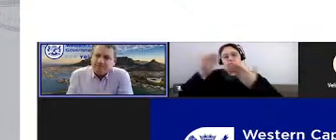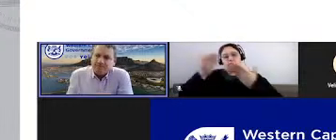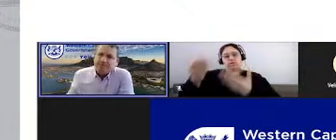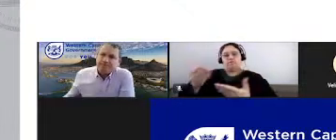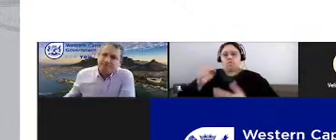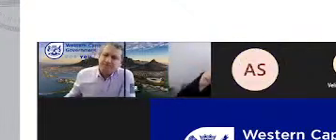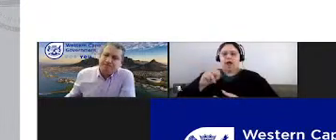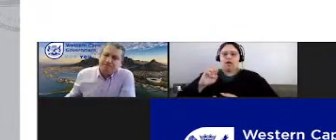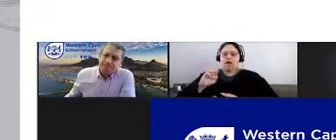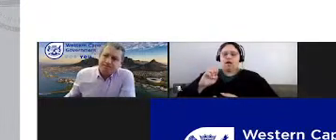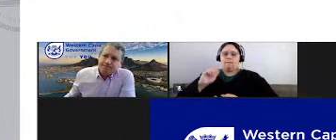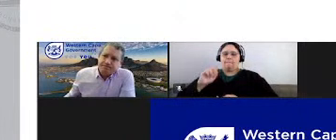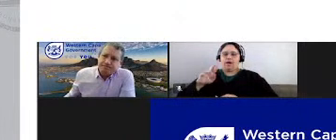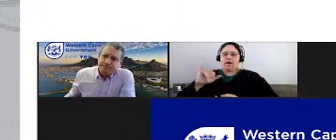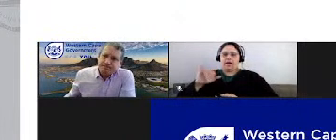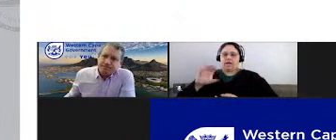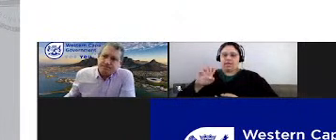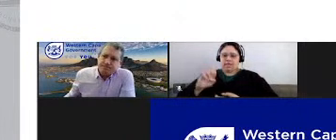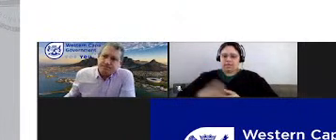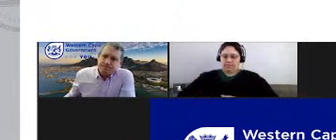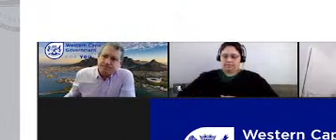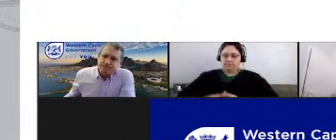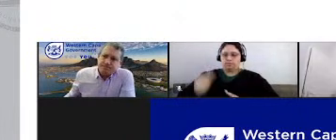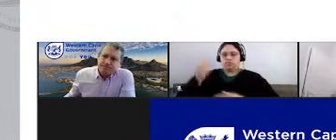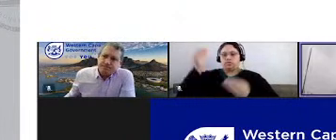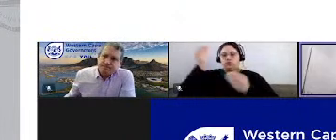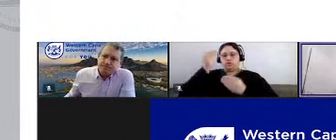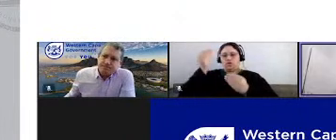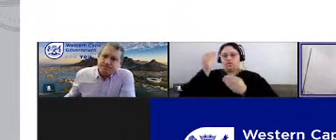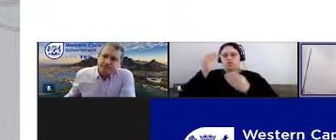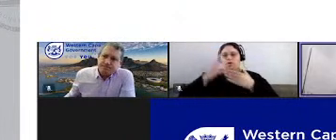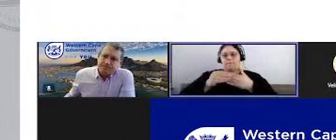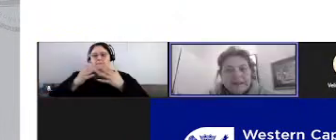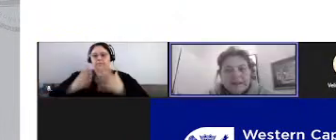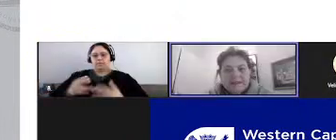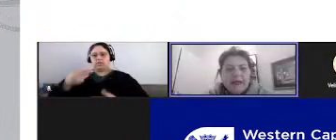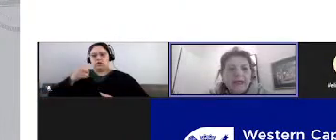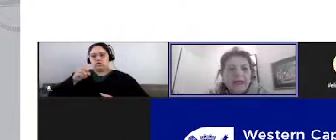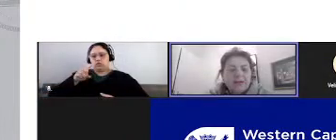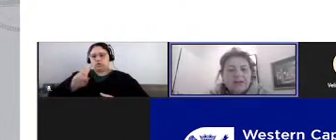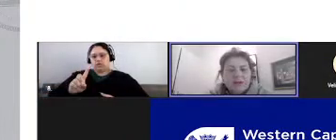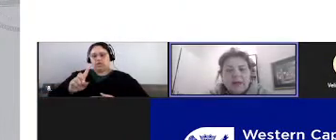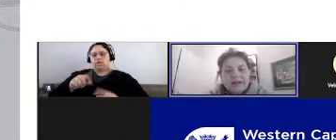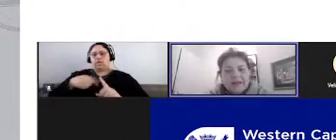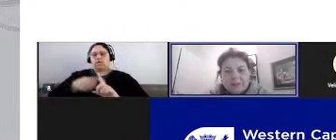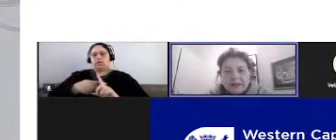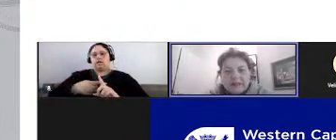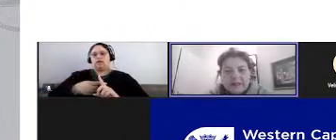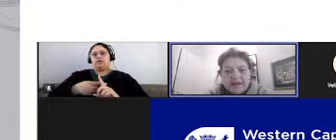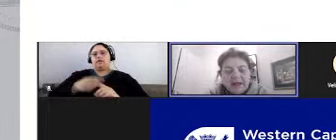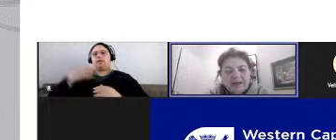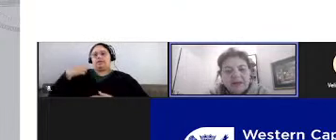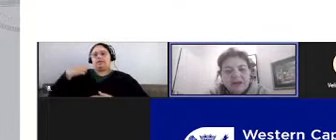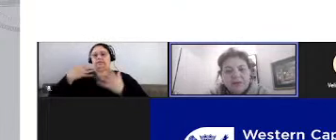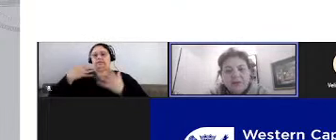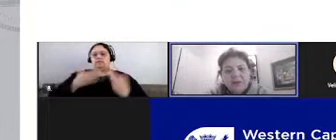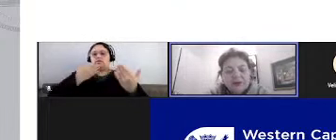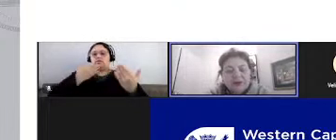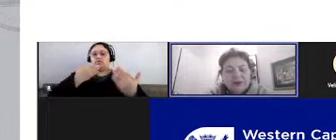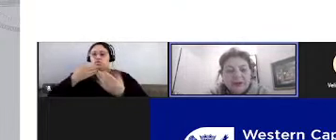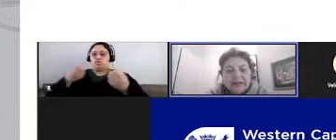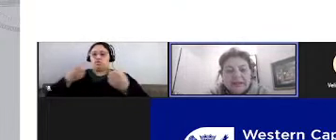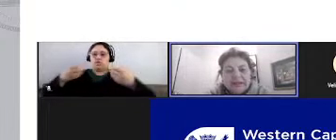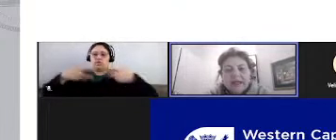Anna-Marie. Good afternoon, members, HODs, as well as Minister, and thank you